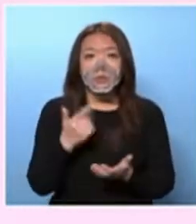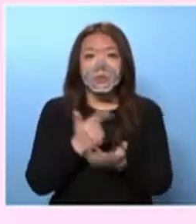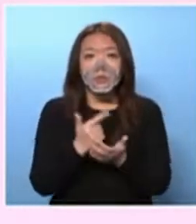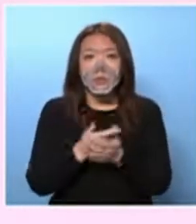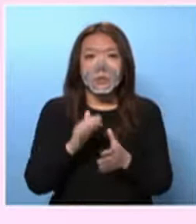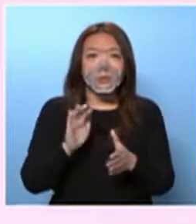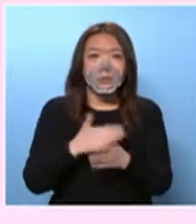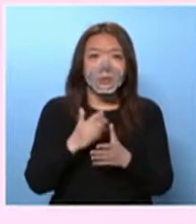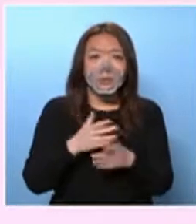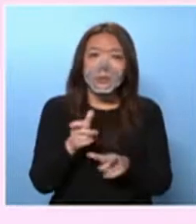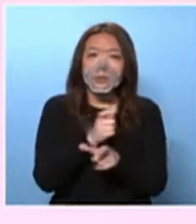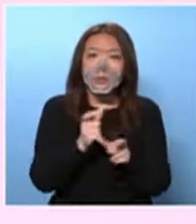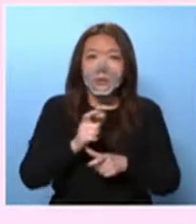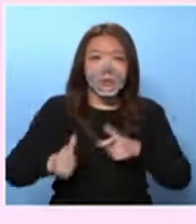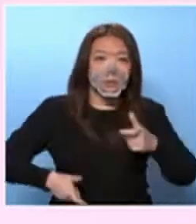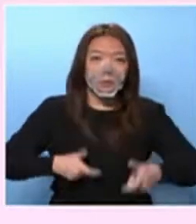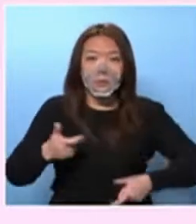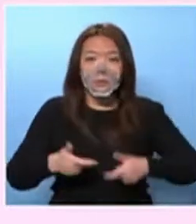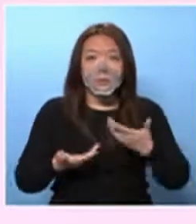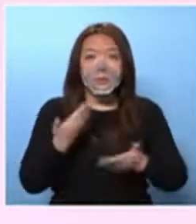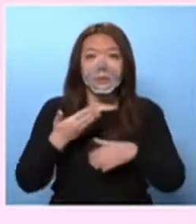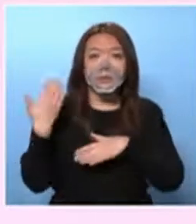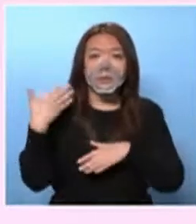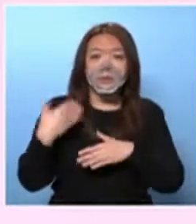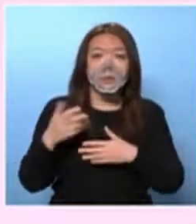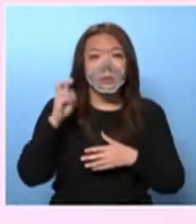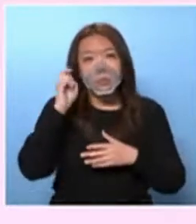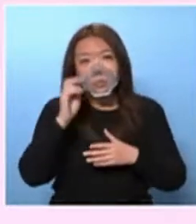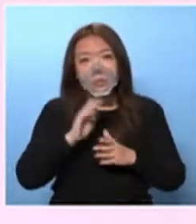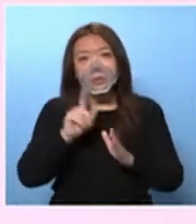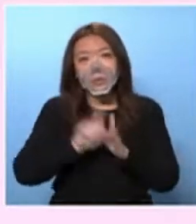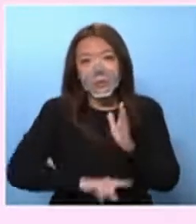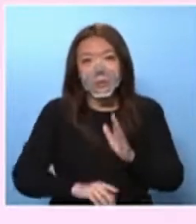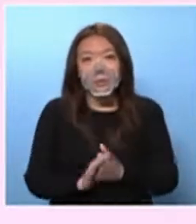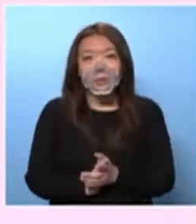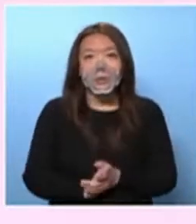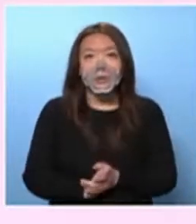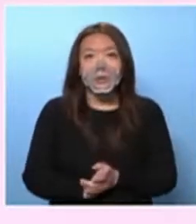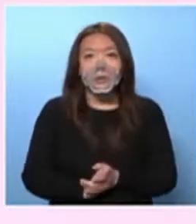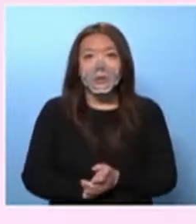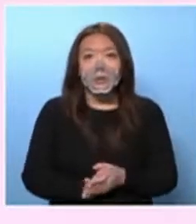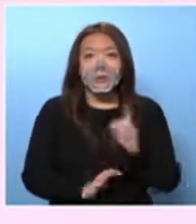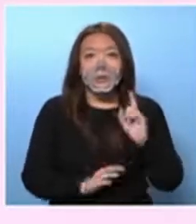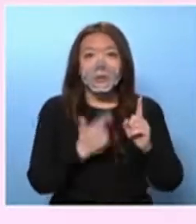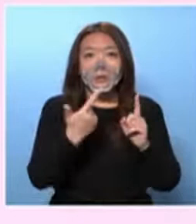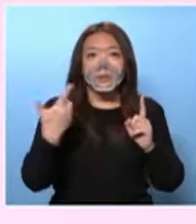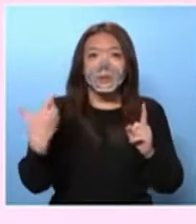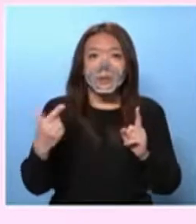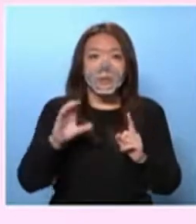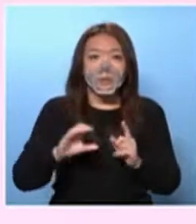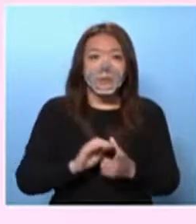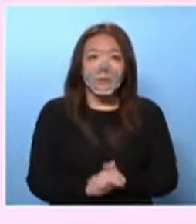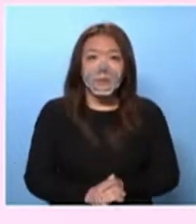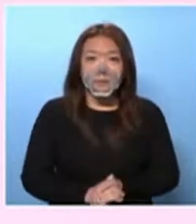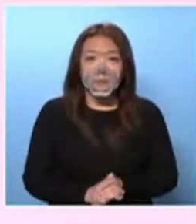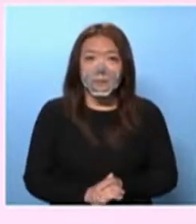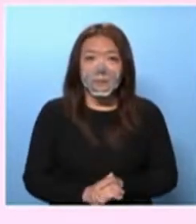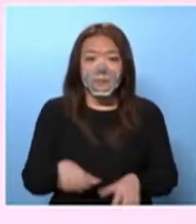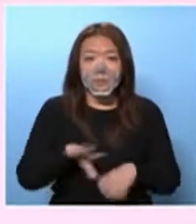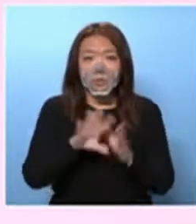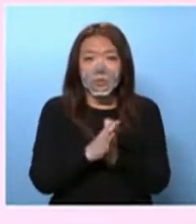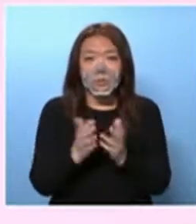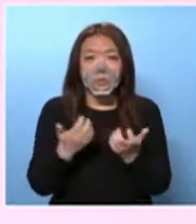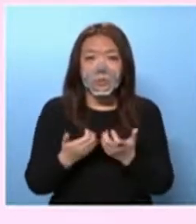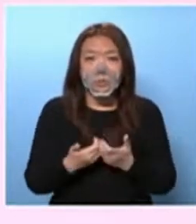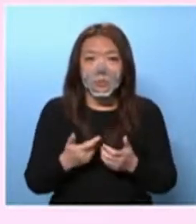estimate. This is mainly because the operating expenditure is $18.8 billion lower than the estimates. All